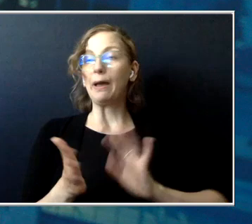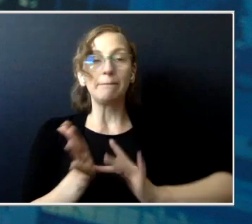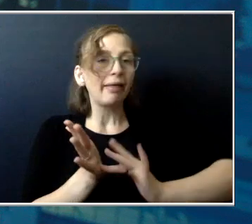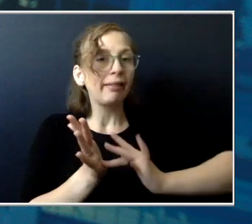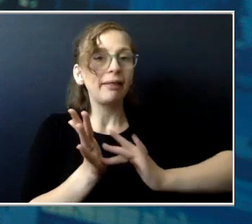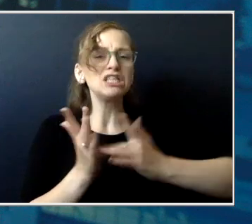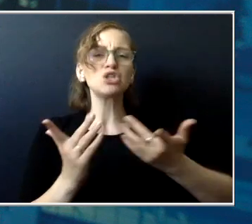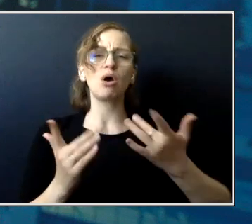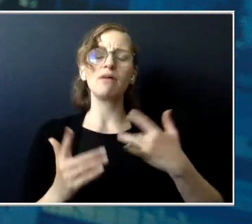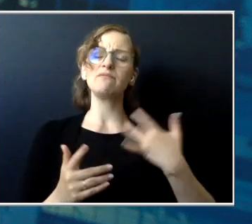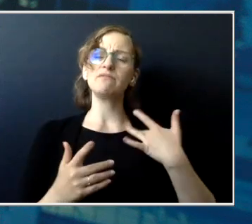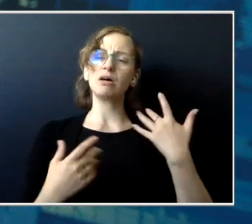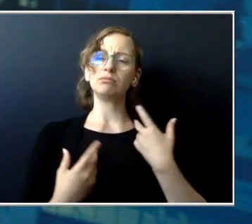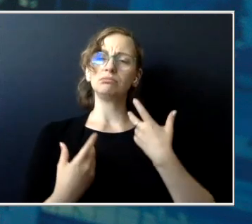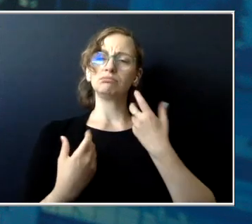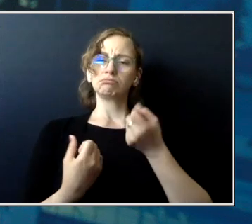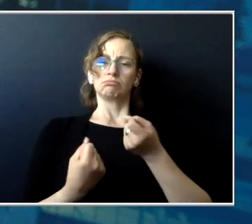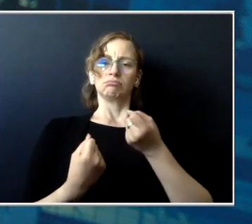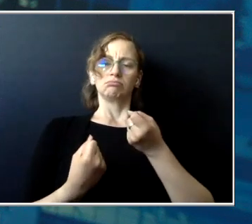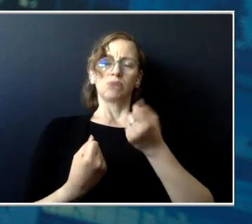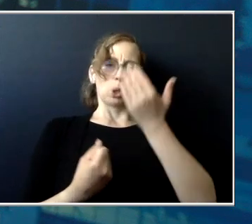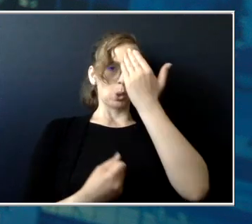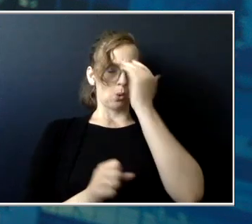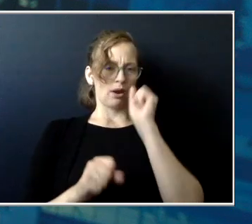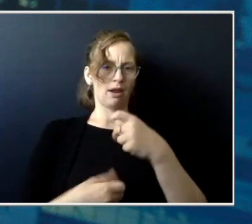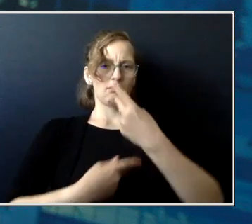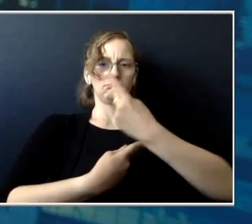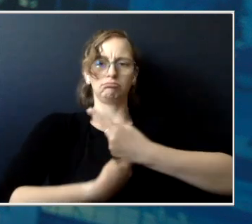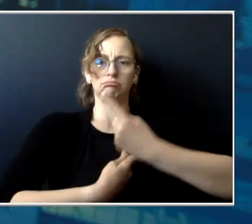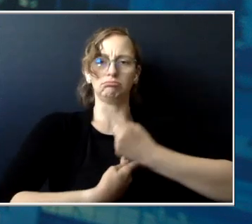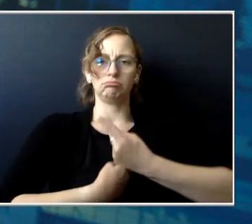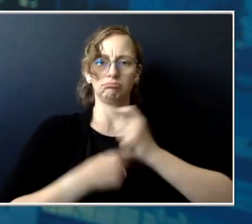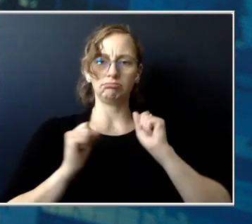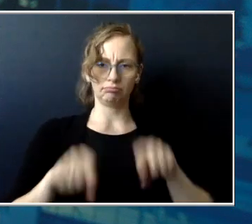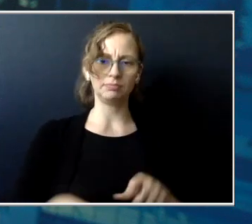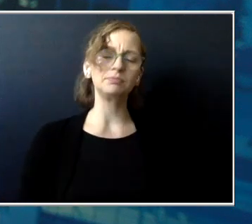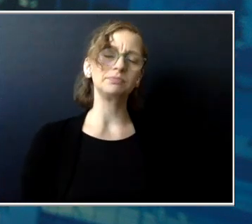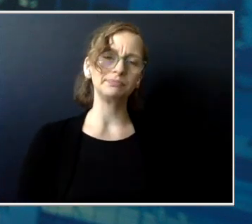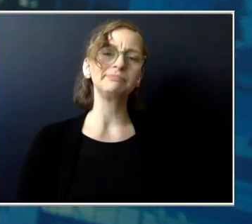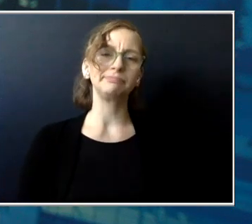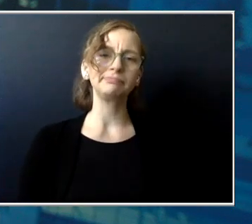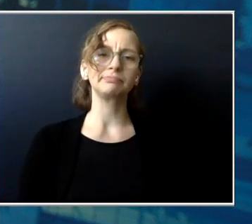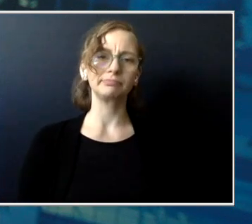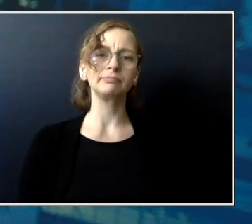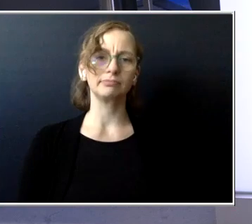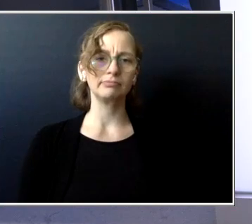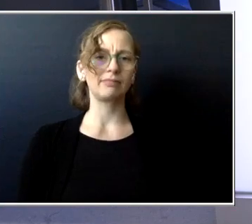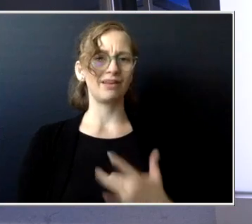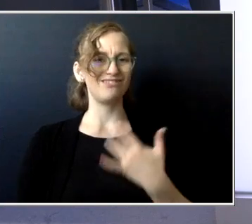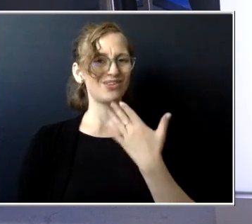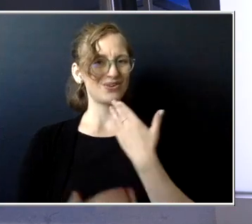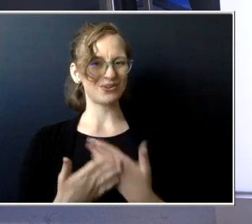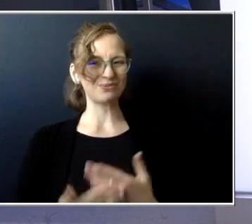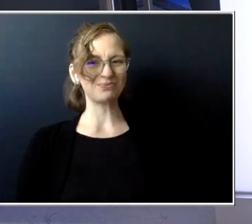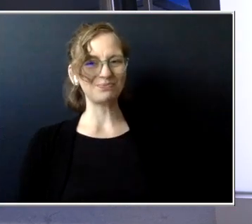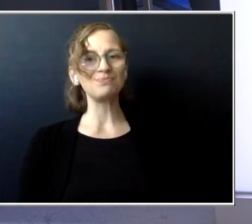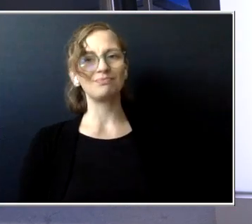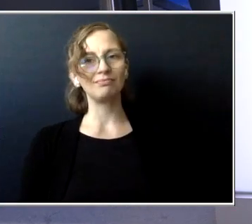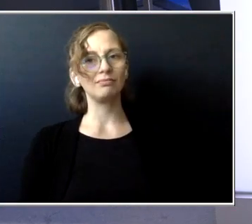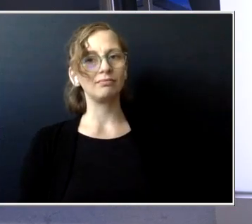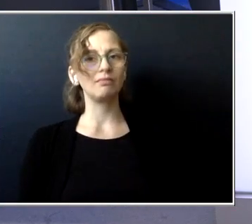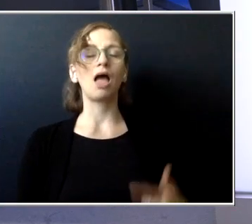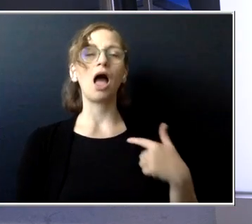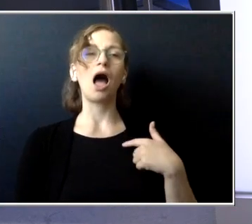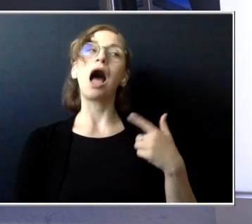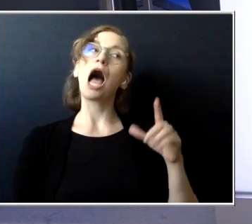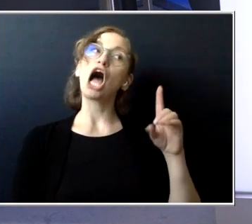to know I can take care of myself. Yeah, it makes me feel good. That's great. I do leave him at home